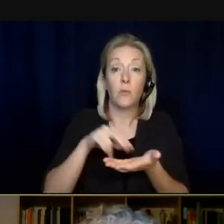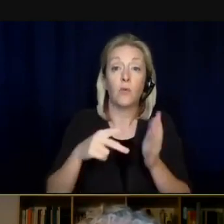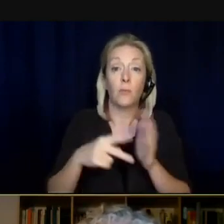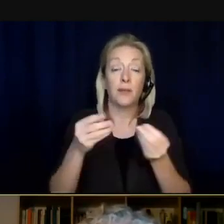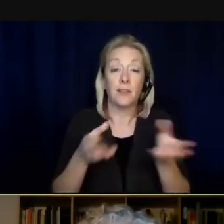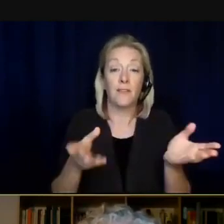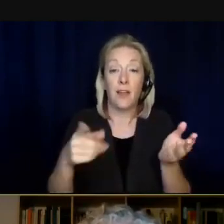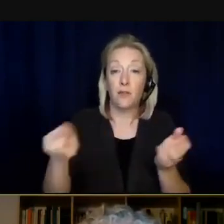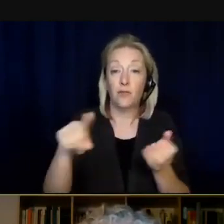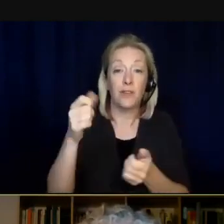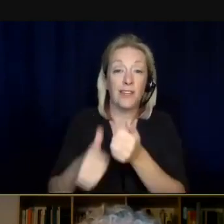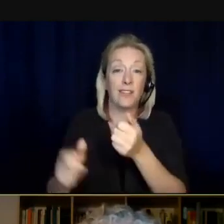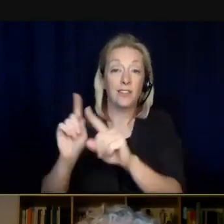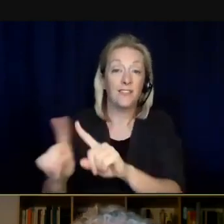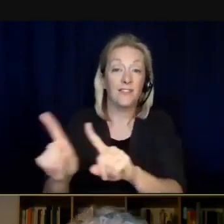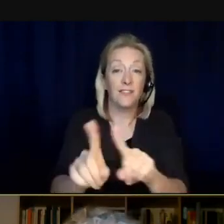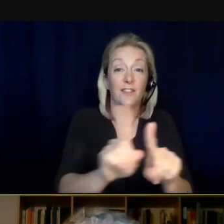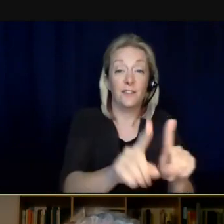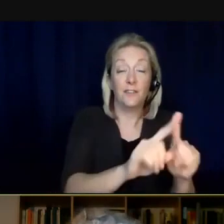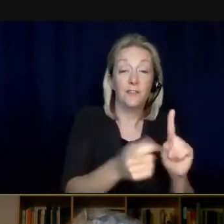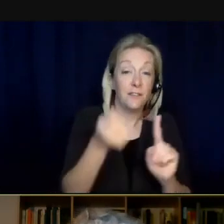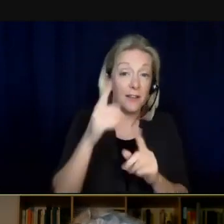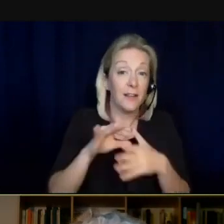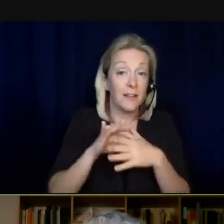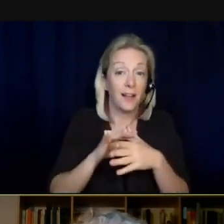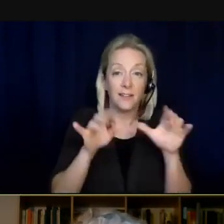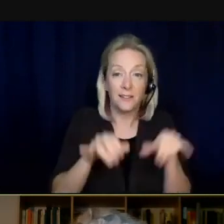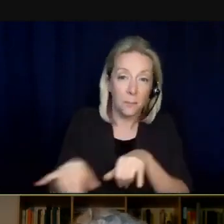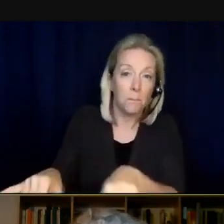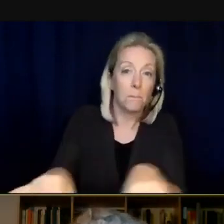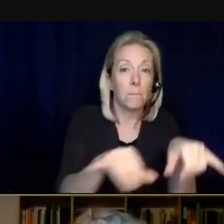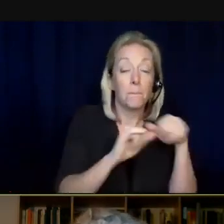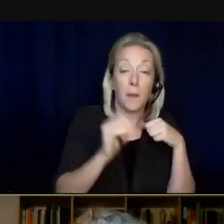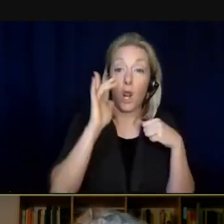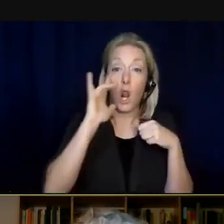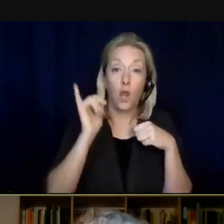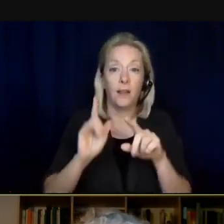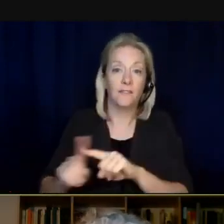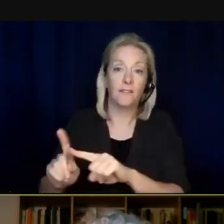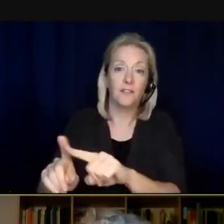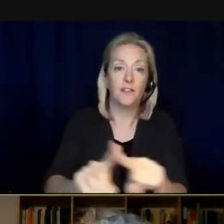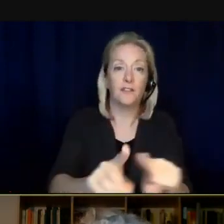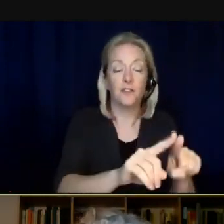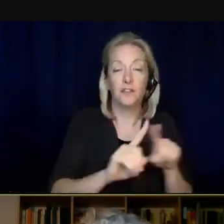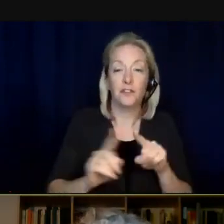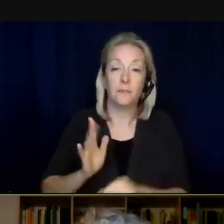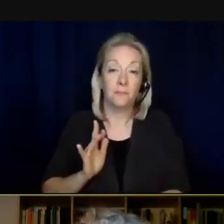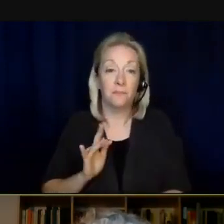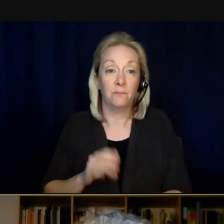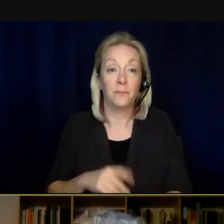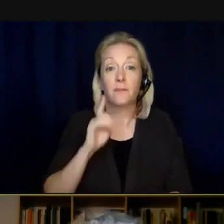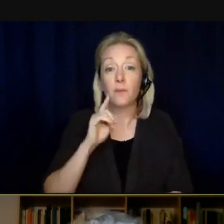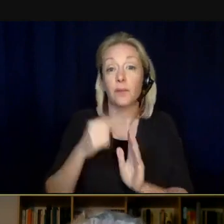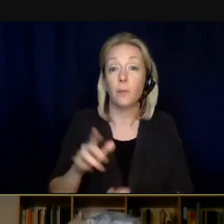you print or save as a PDF and email to Johnny. Scramble, save as a